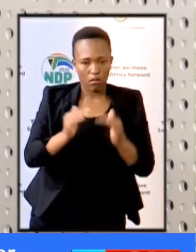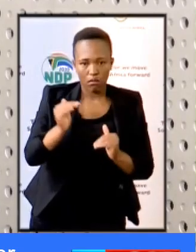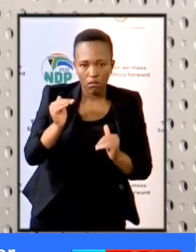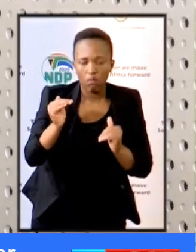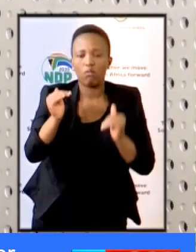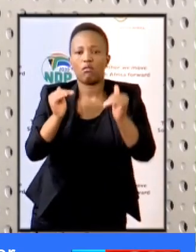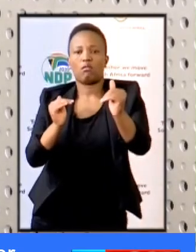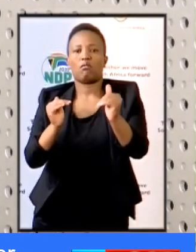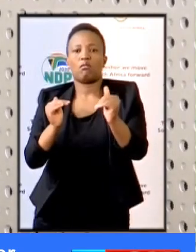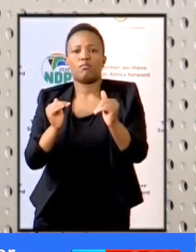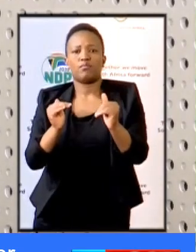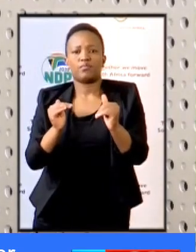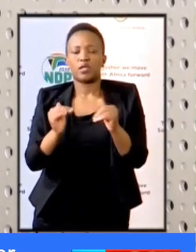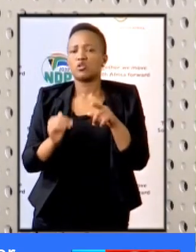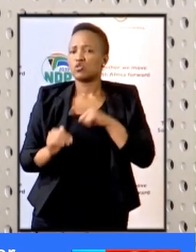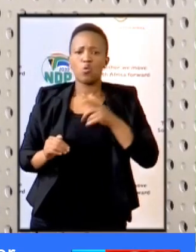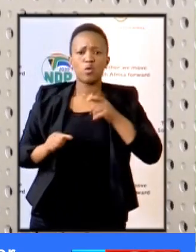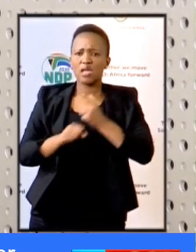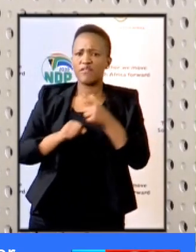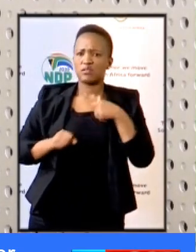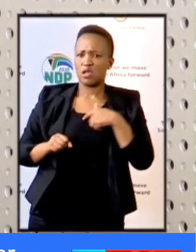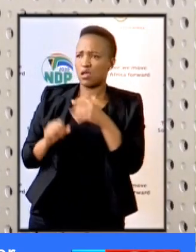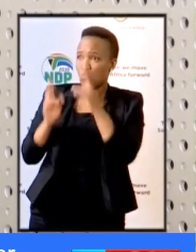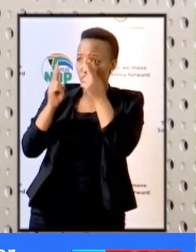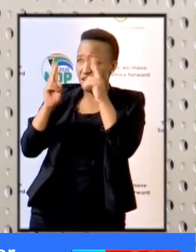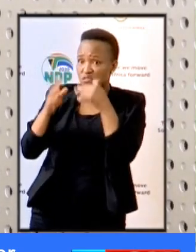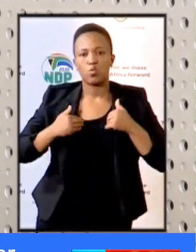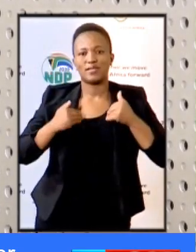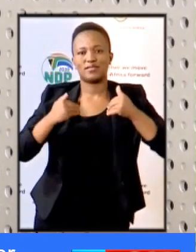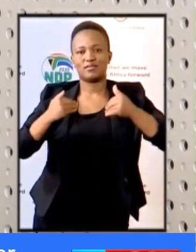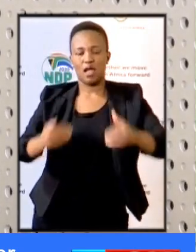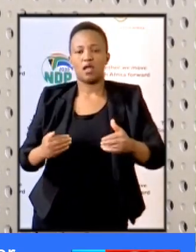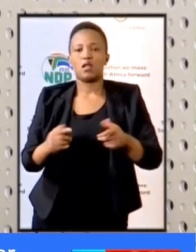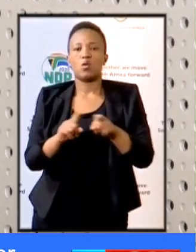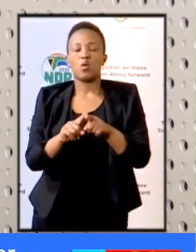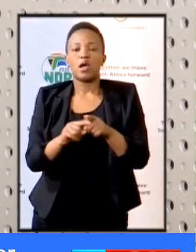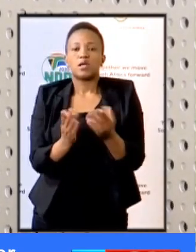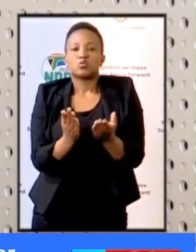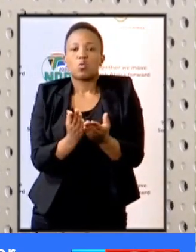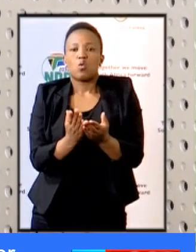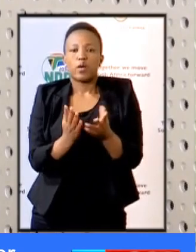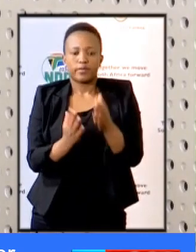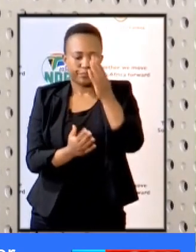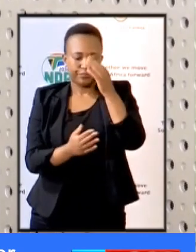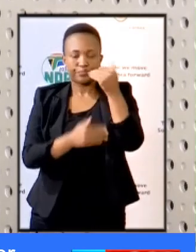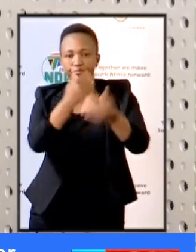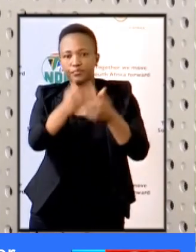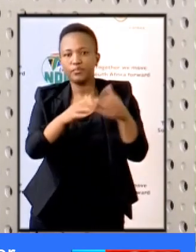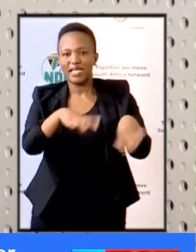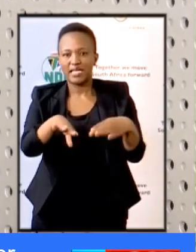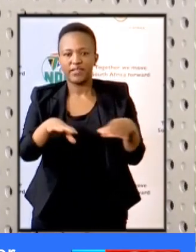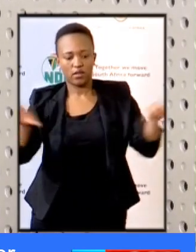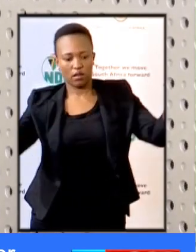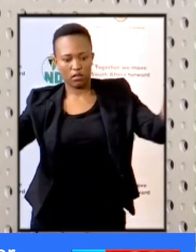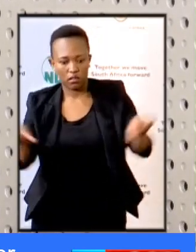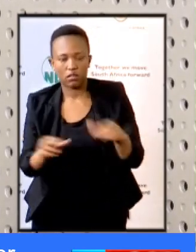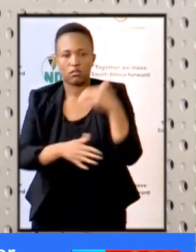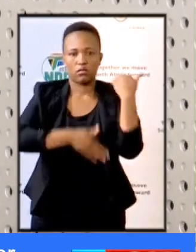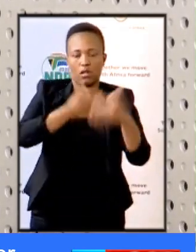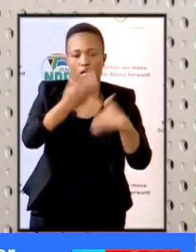not stop those universities who have started. Resume academic activities for the rest of the